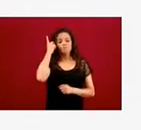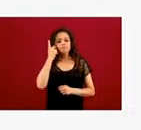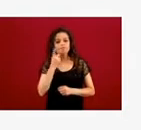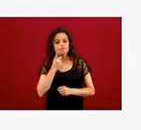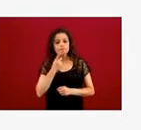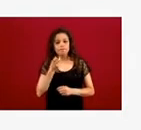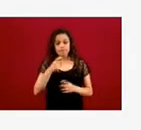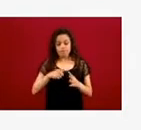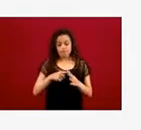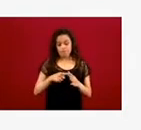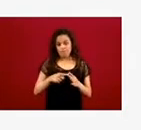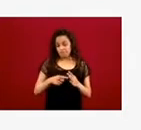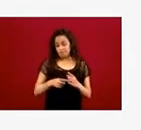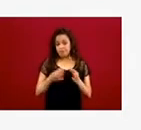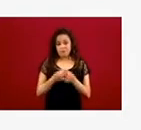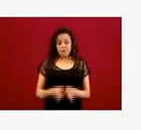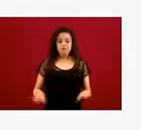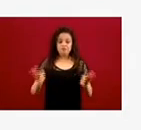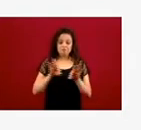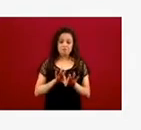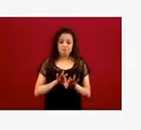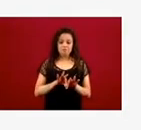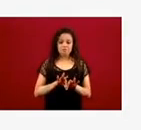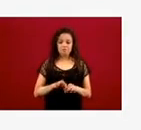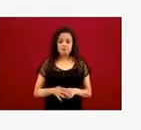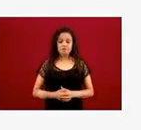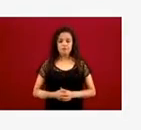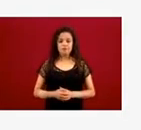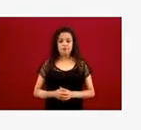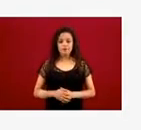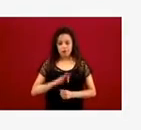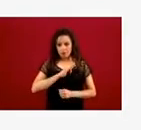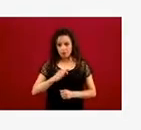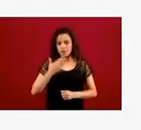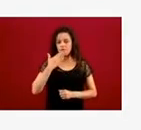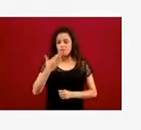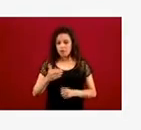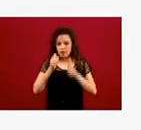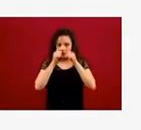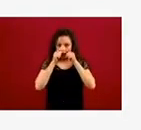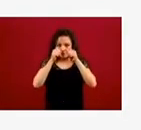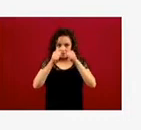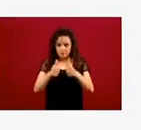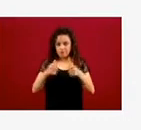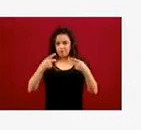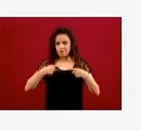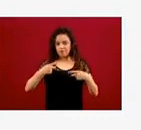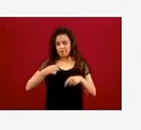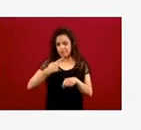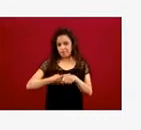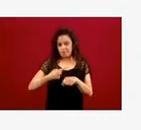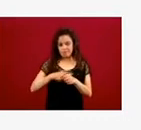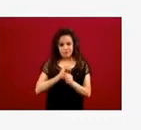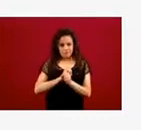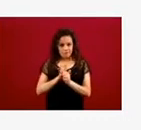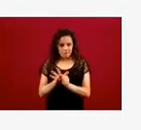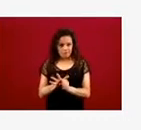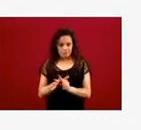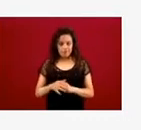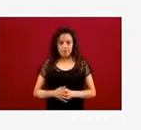anesthesiologists, pulmonologists. All of these specialists are very important to provide proper treatment to